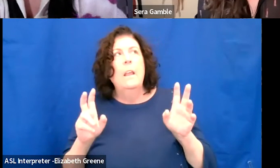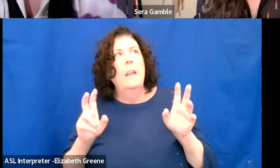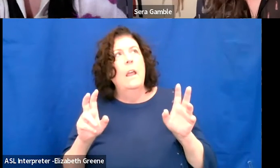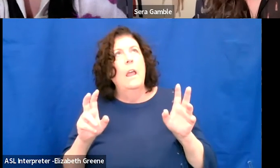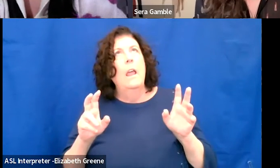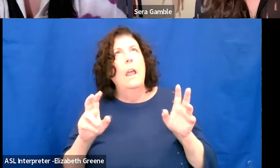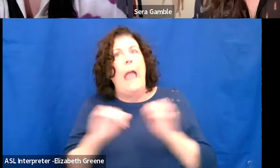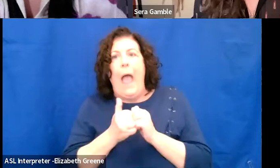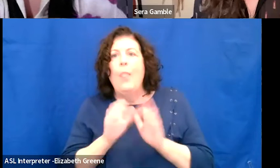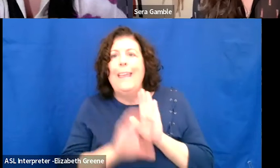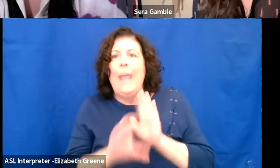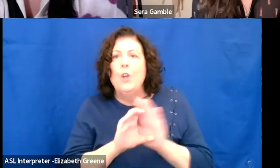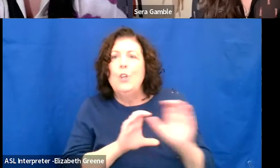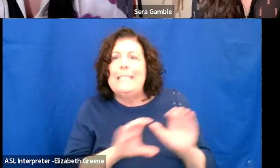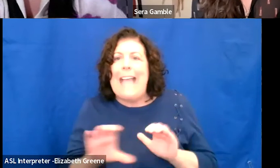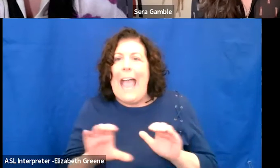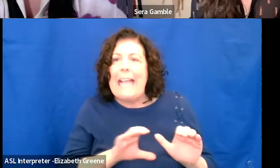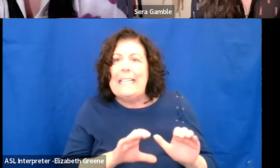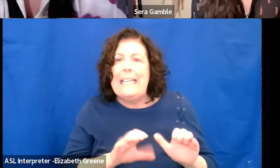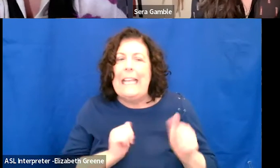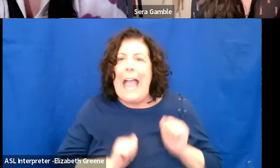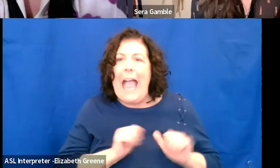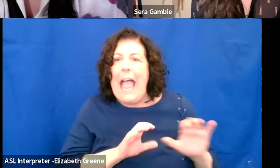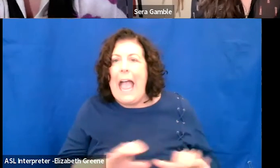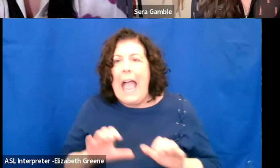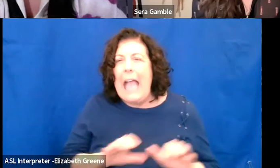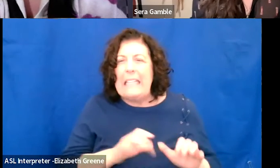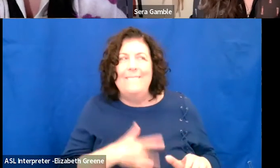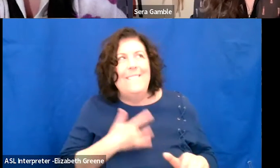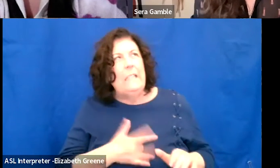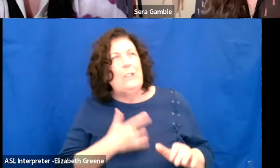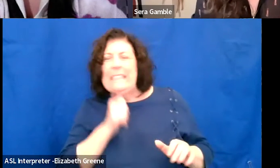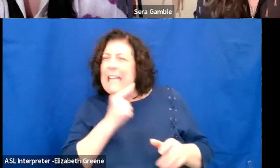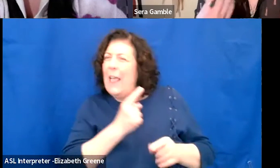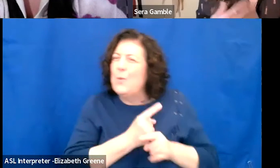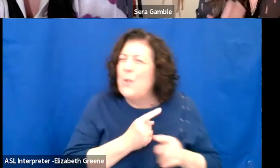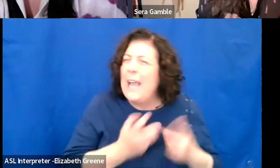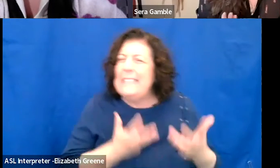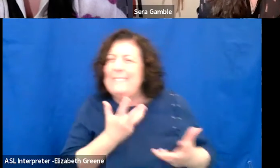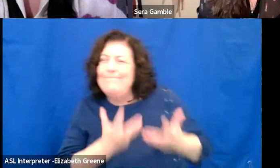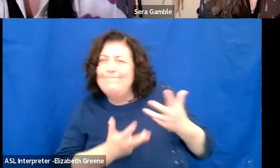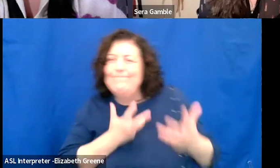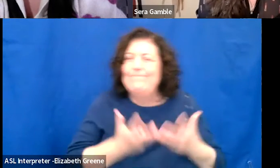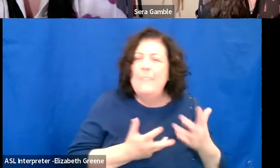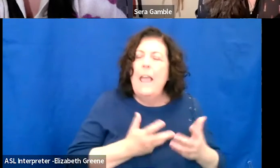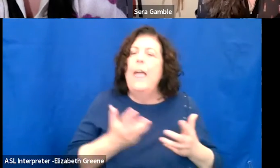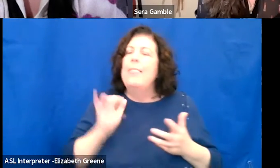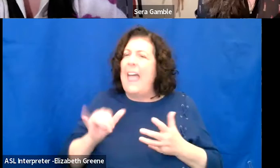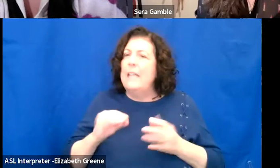character is acting feels like it's not the right, you know, that can sometimes, that's like a more